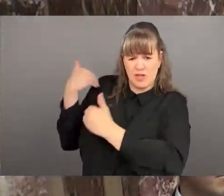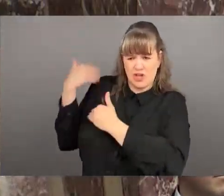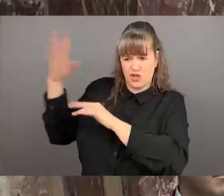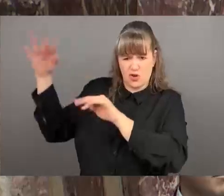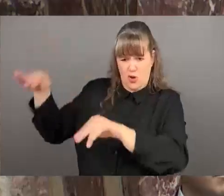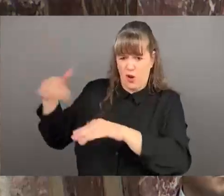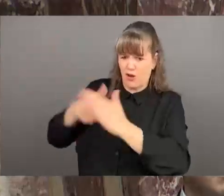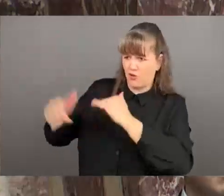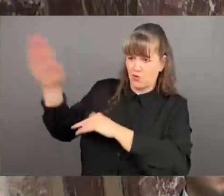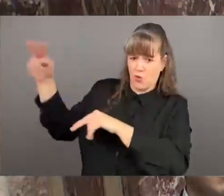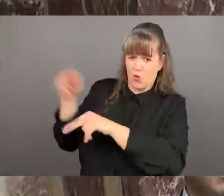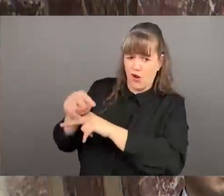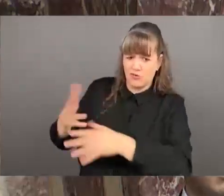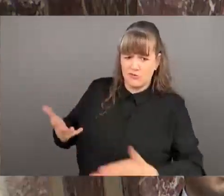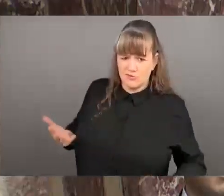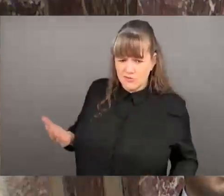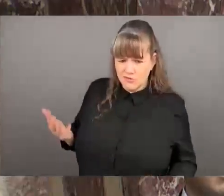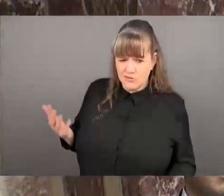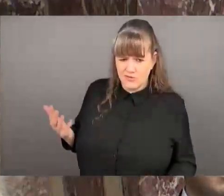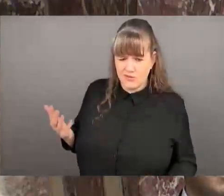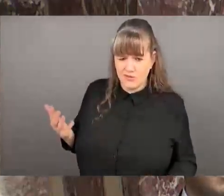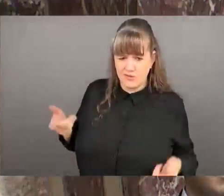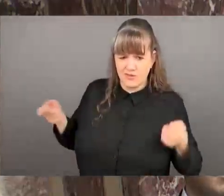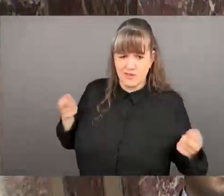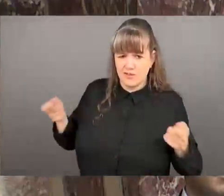It's like a horror movie out of an